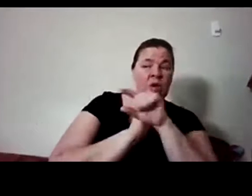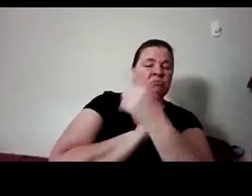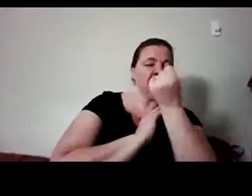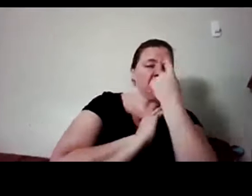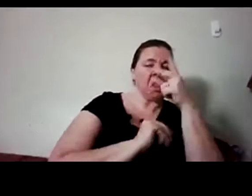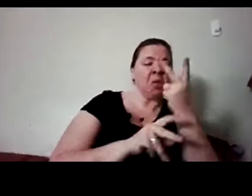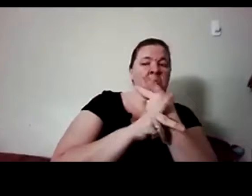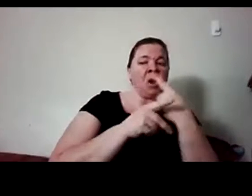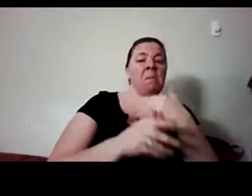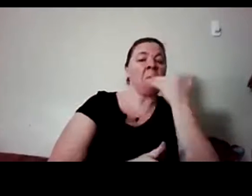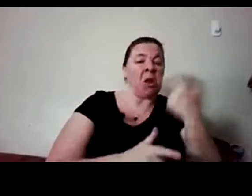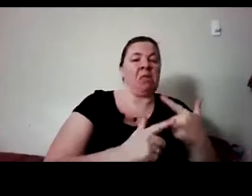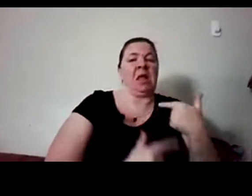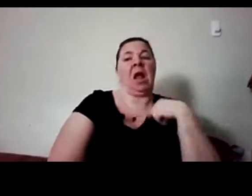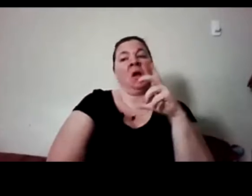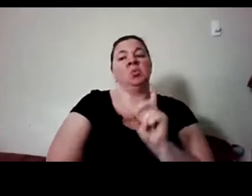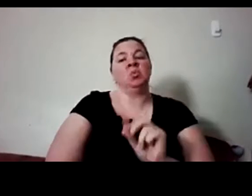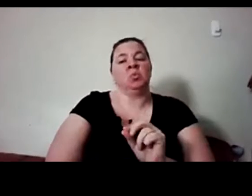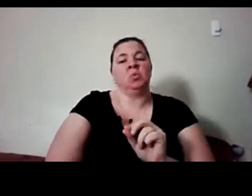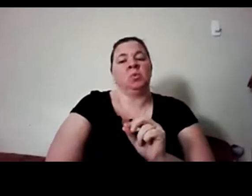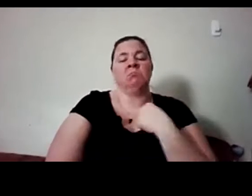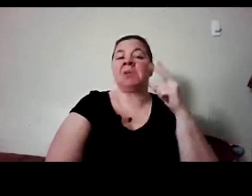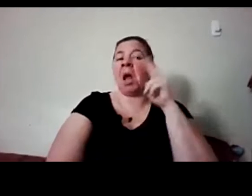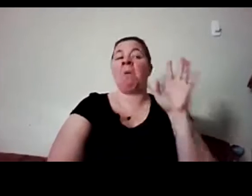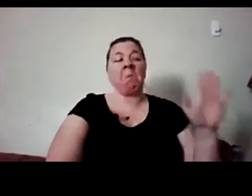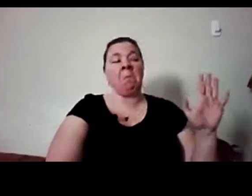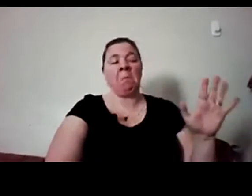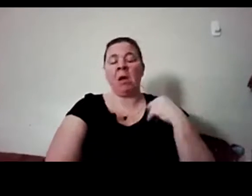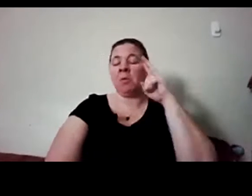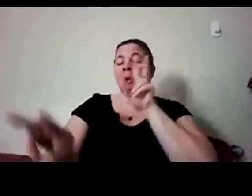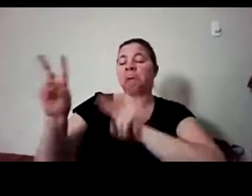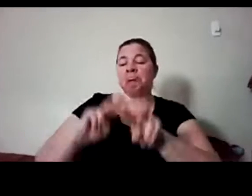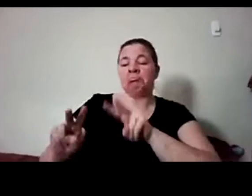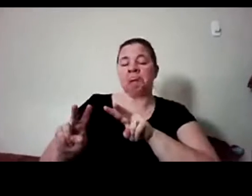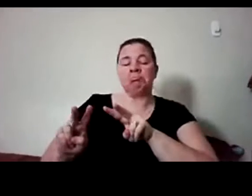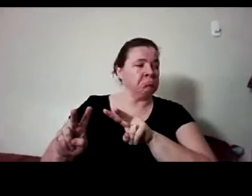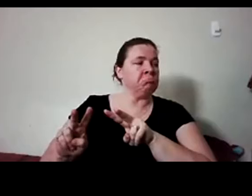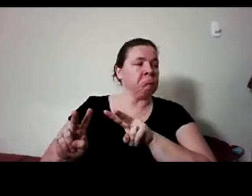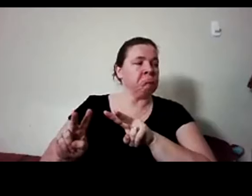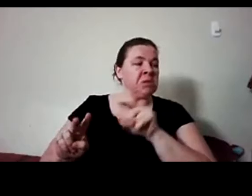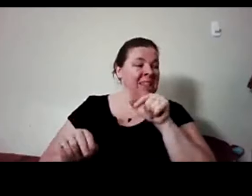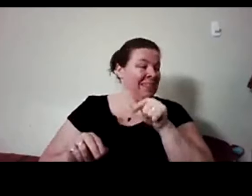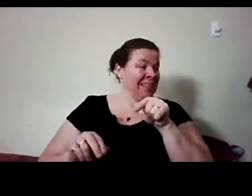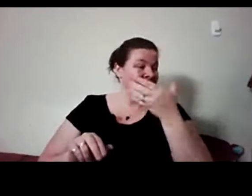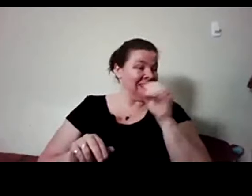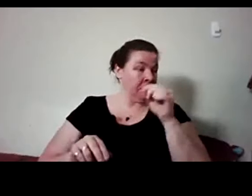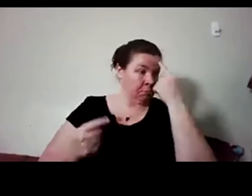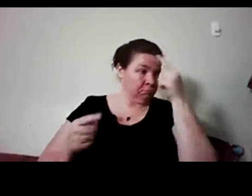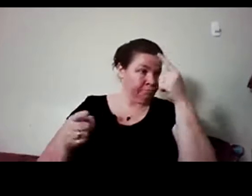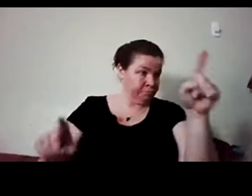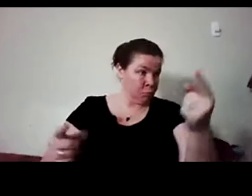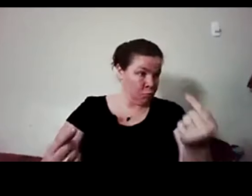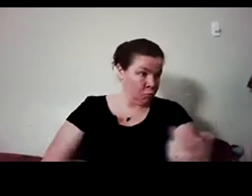products better than me. So I went, took a look, came back to him, and I said, my friend, should this company succeed in what they're trying to